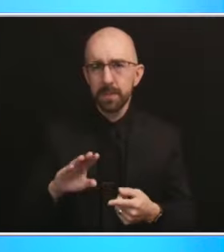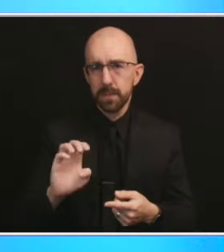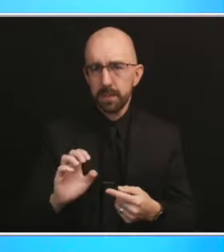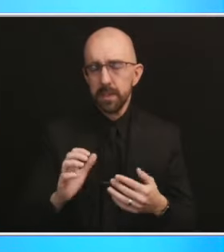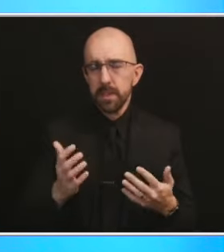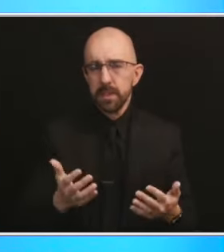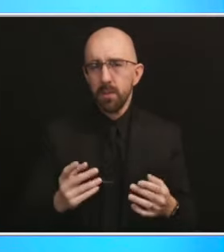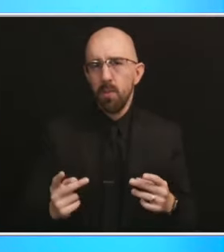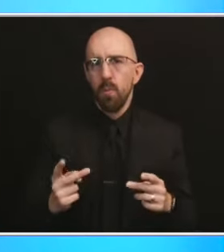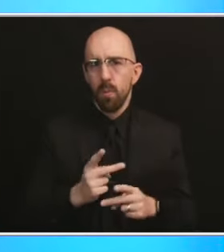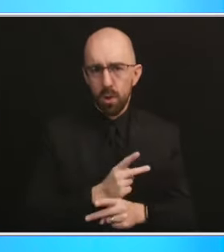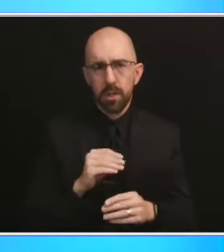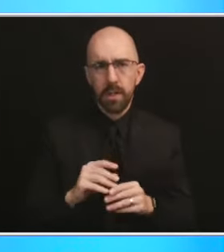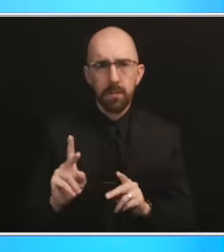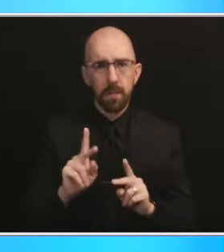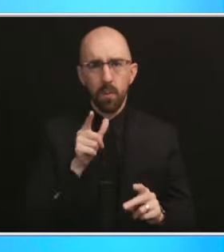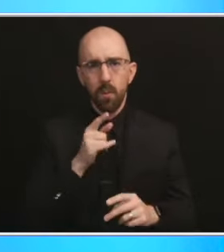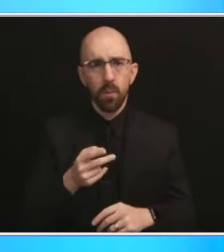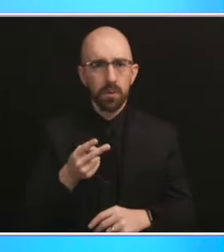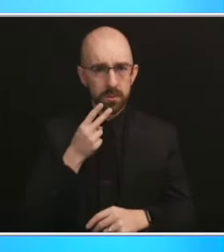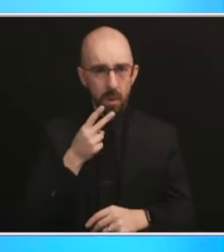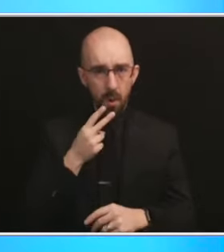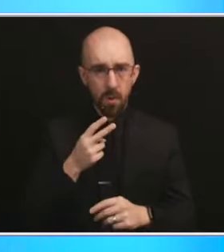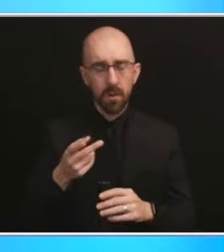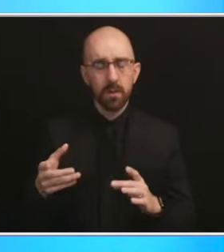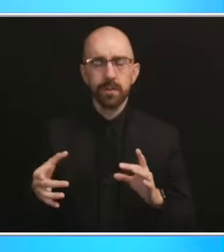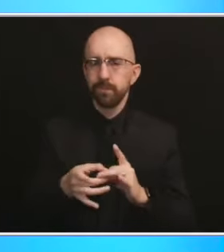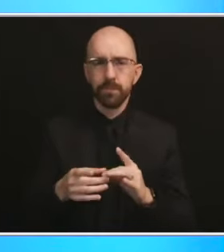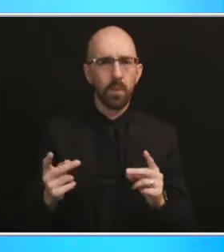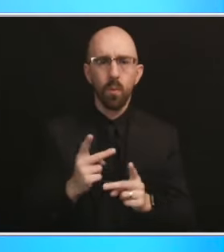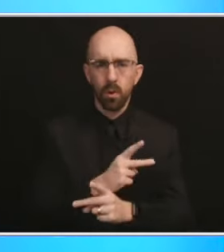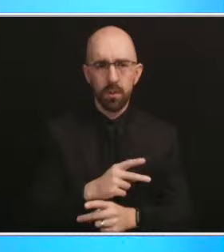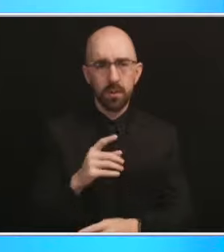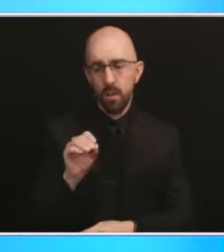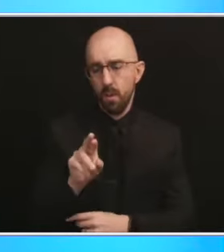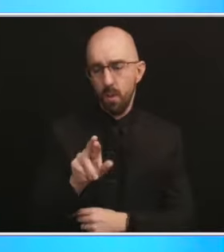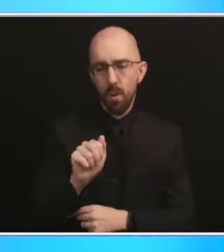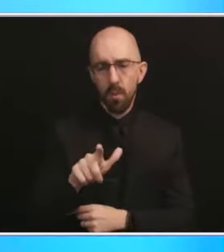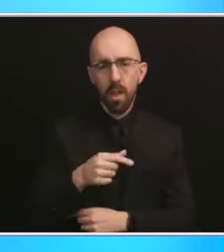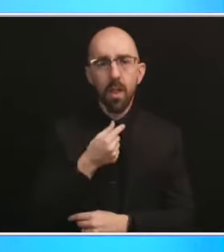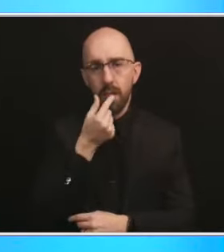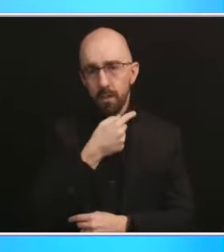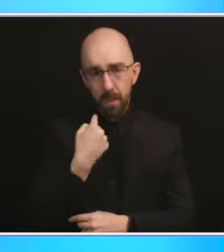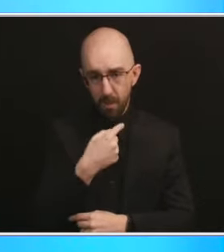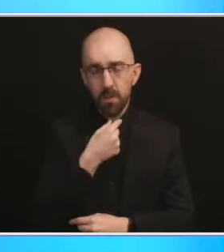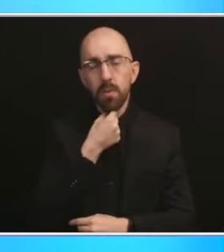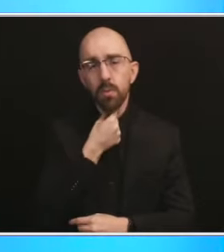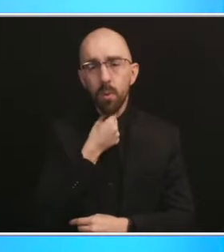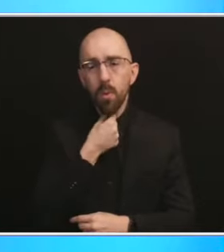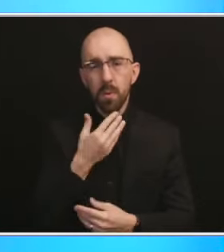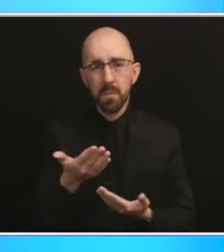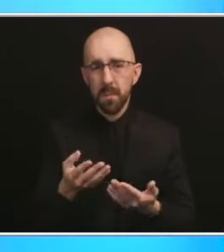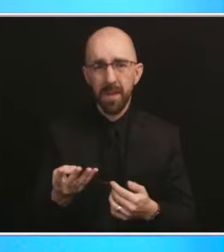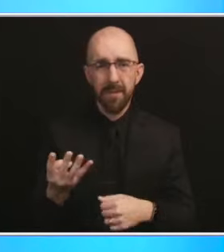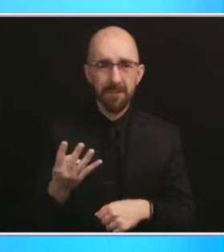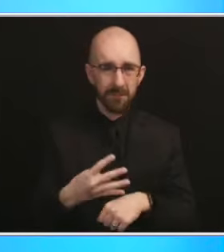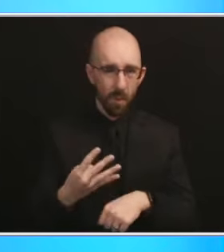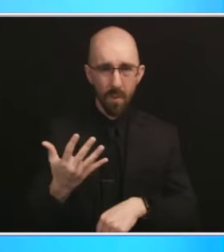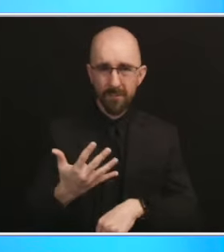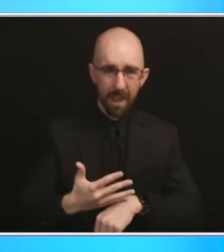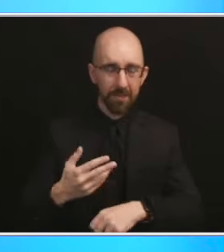worsened in people who smoke cigarettes. The risk of like oral or throat cancer is maybe 4 or 5 times higher